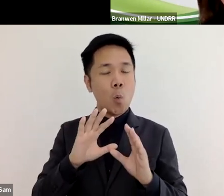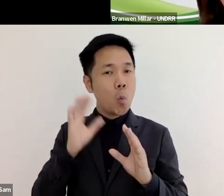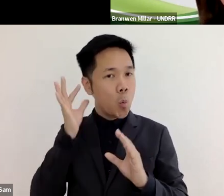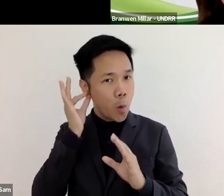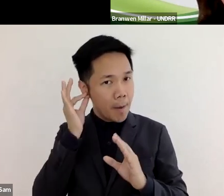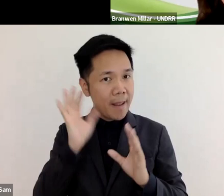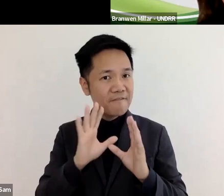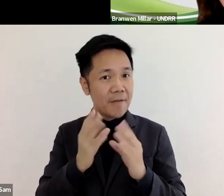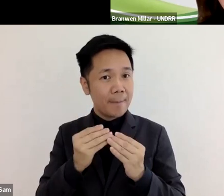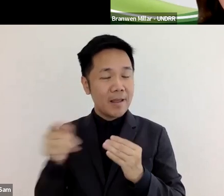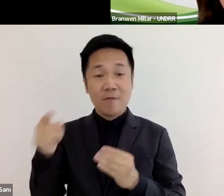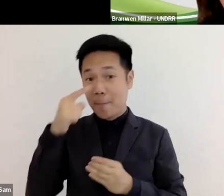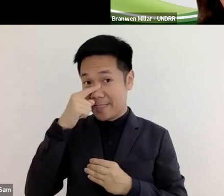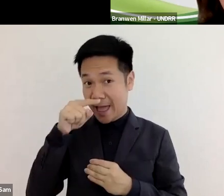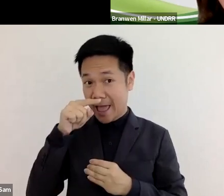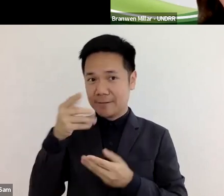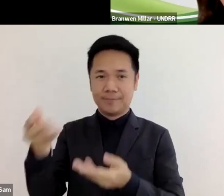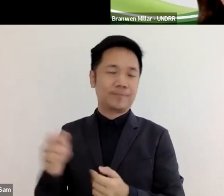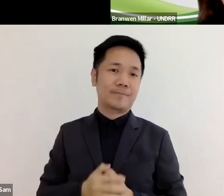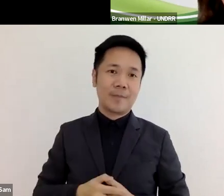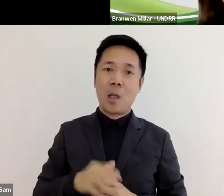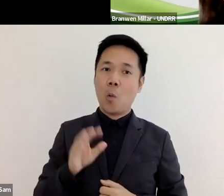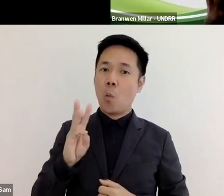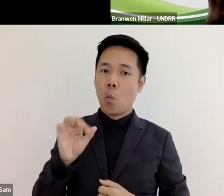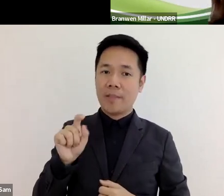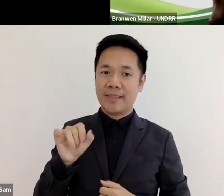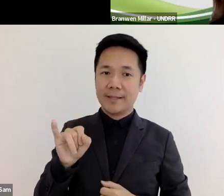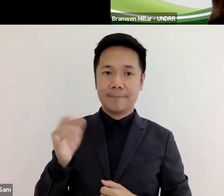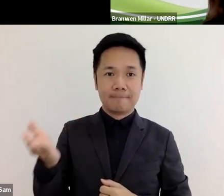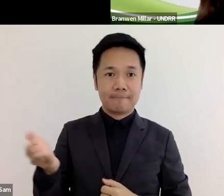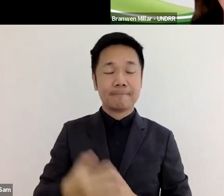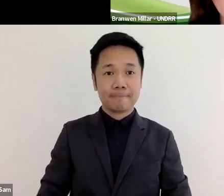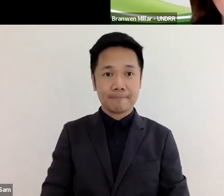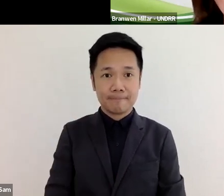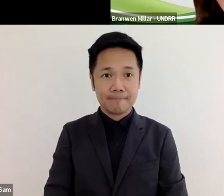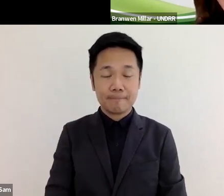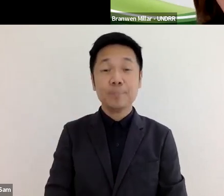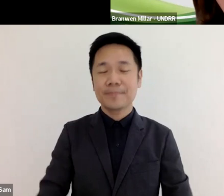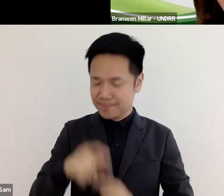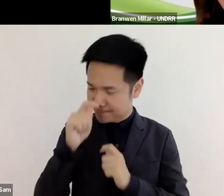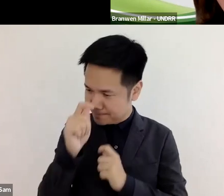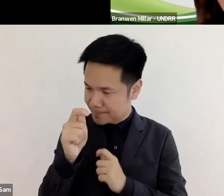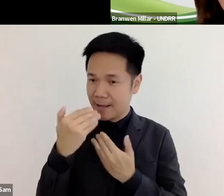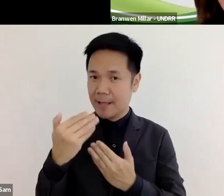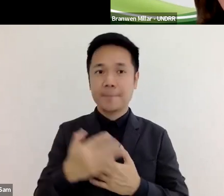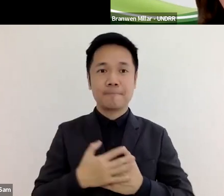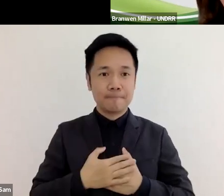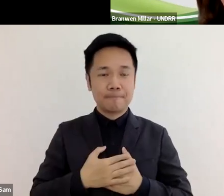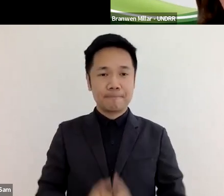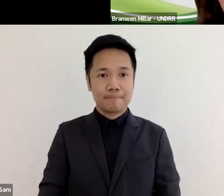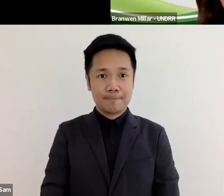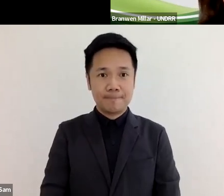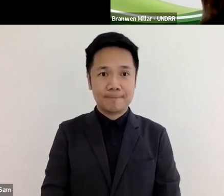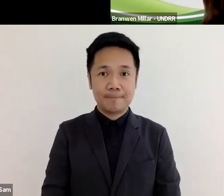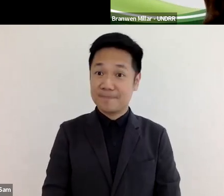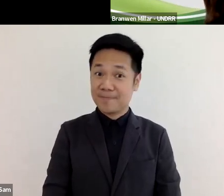Ms. Fumesewati, the floor is yours. Thank you. Thank you, Madam Moderator, and thank you for all panelists for